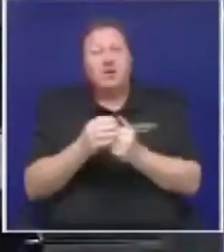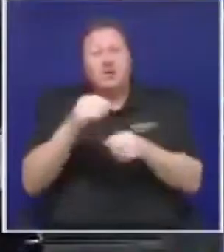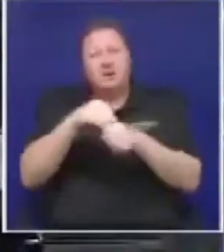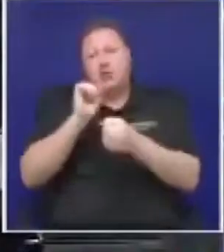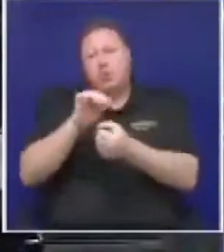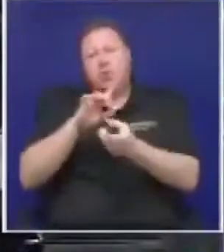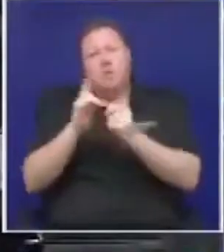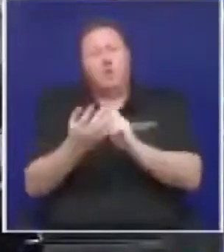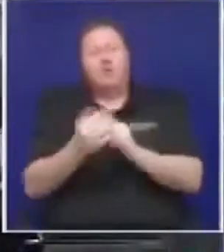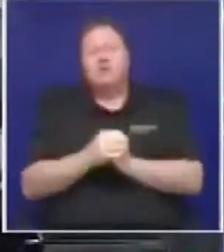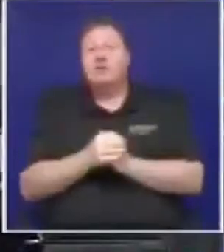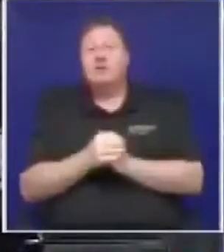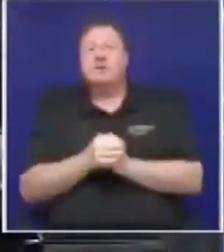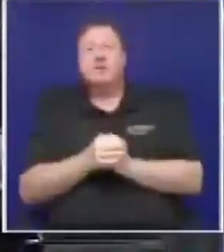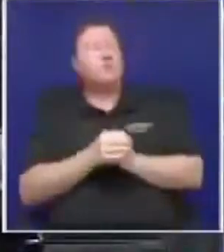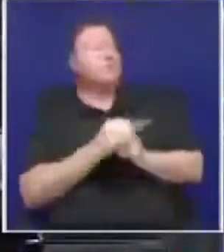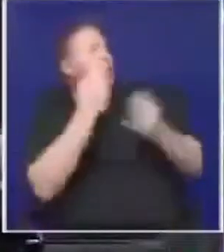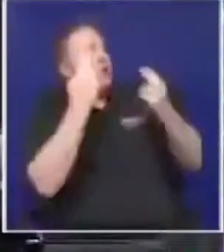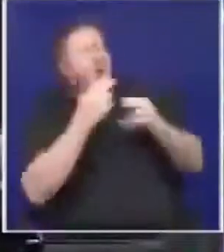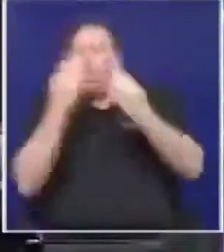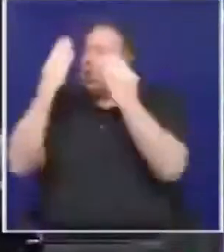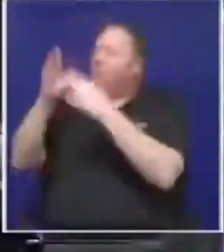department? Honorable Member, your time is up.